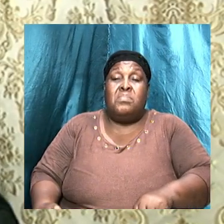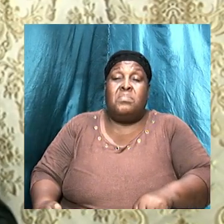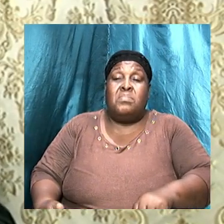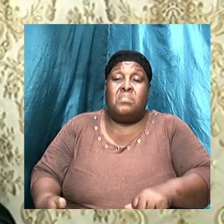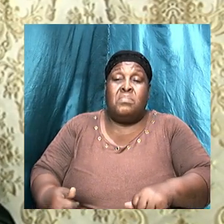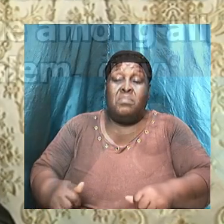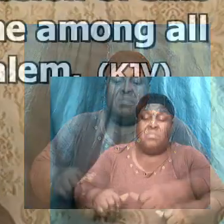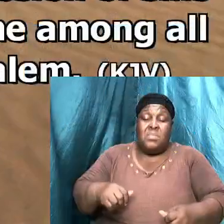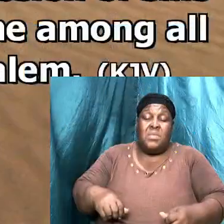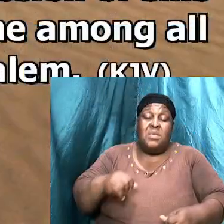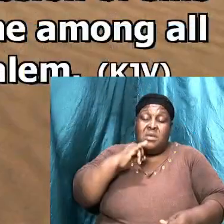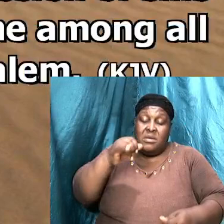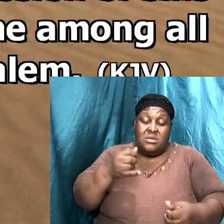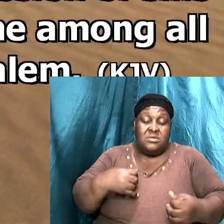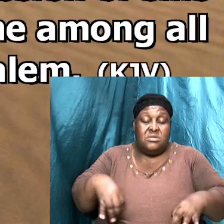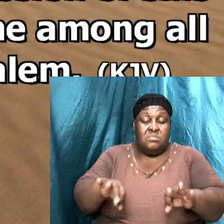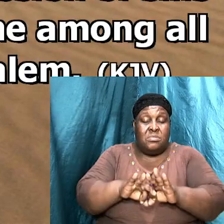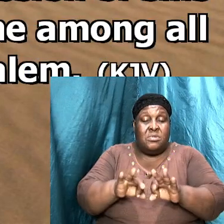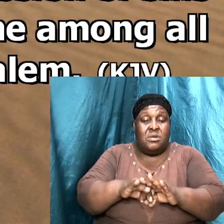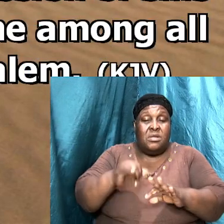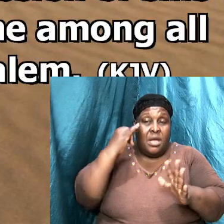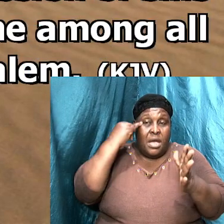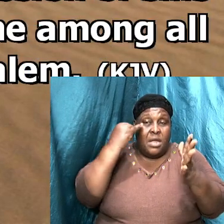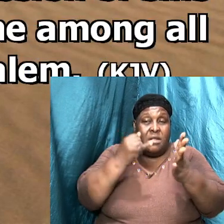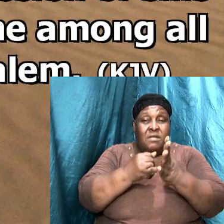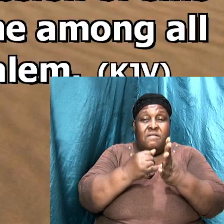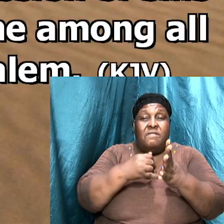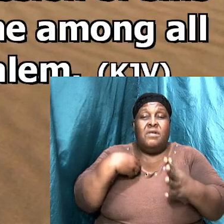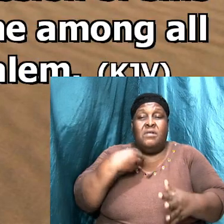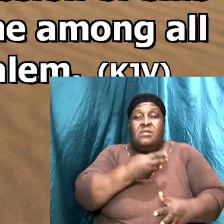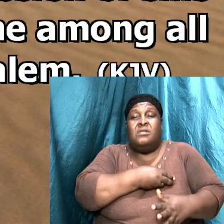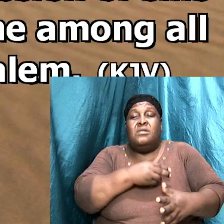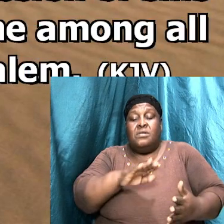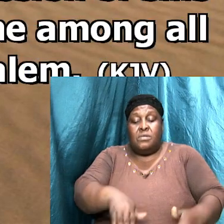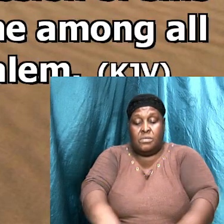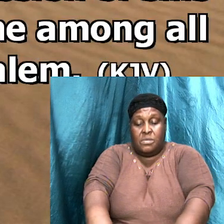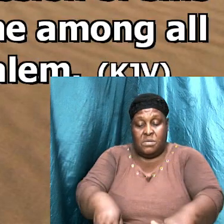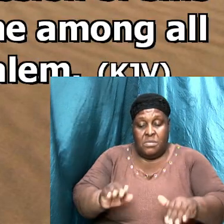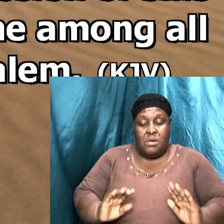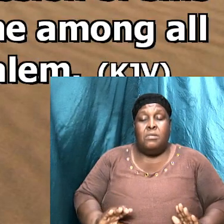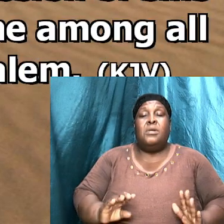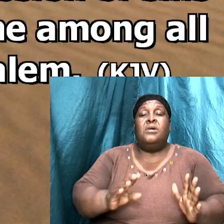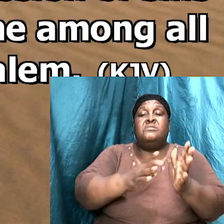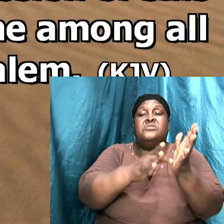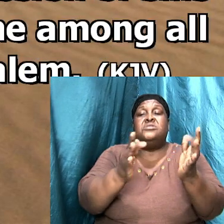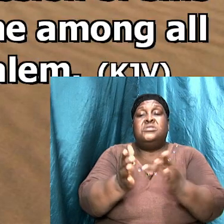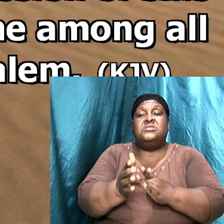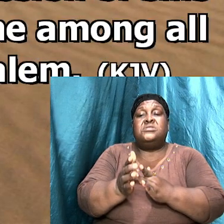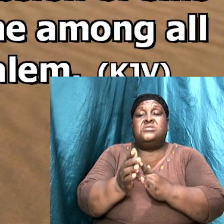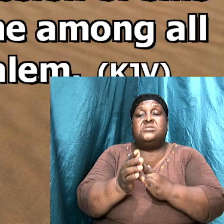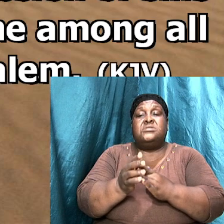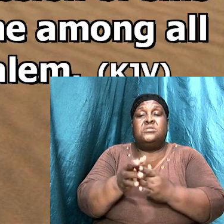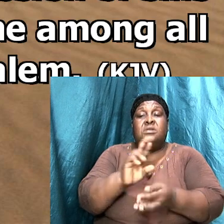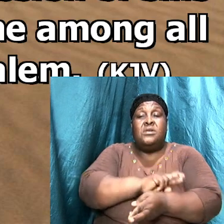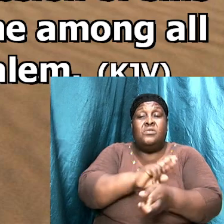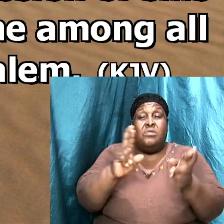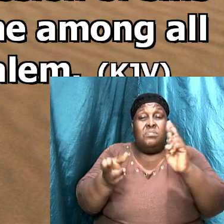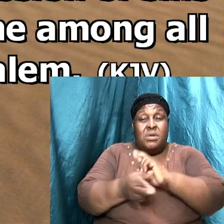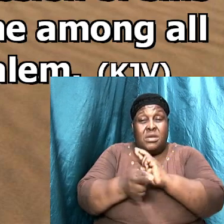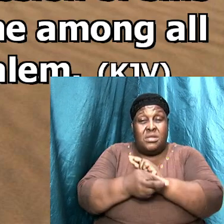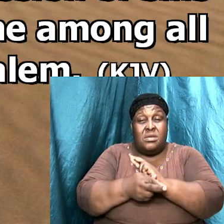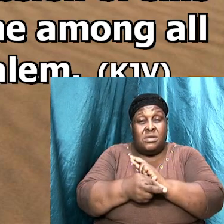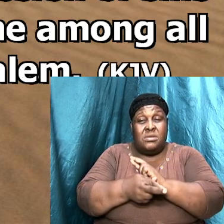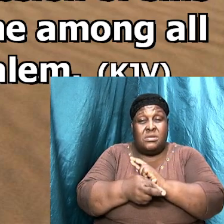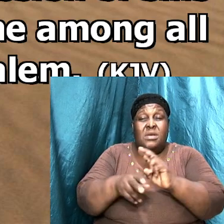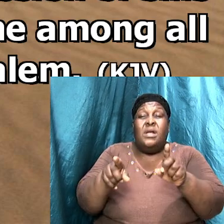important because it identifies us with the burial of Christ. We did say that repentance is